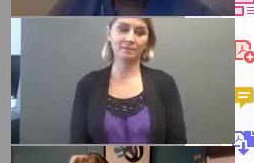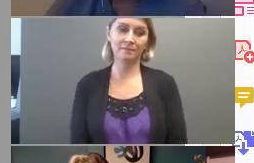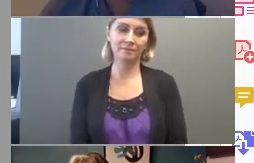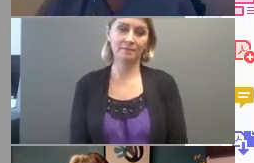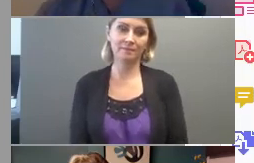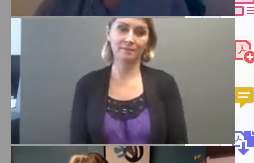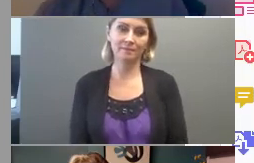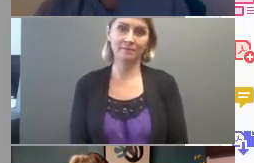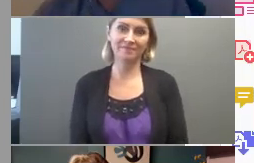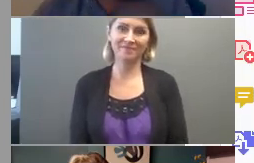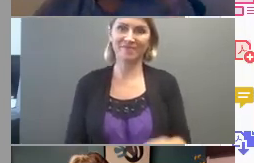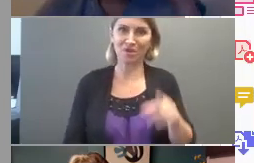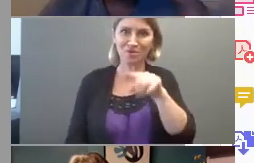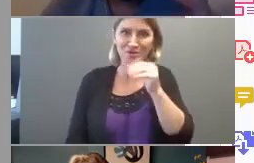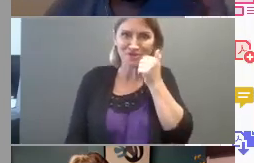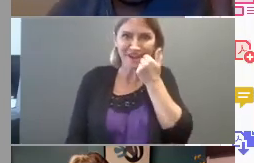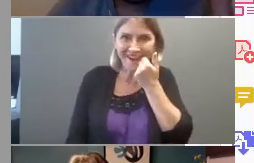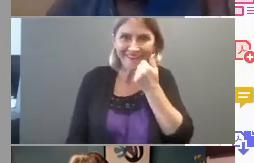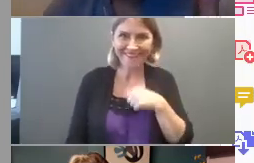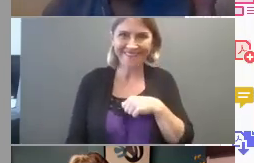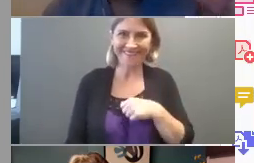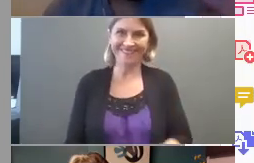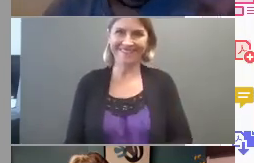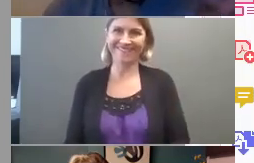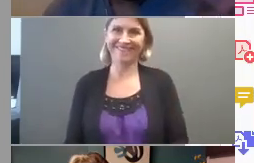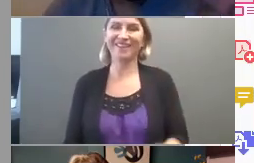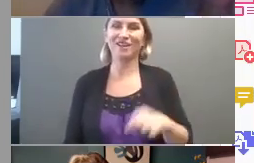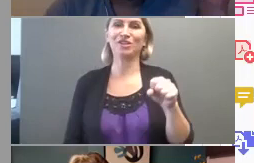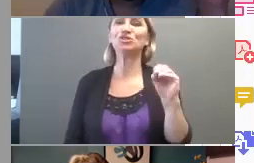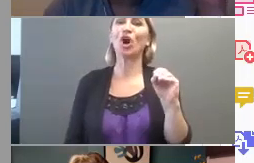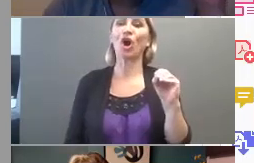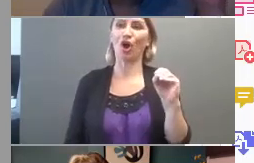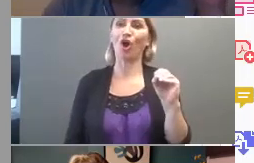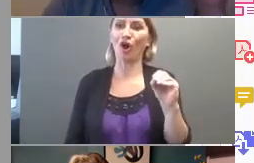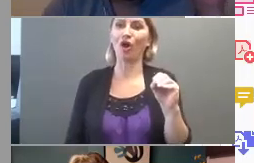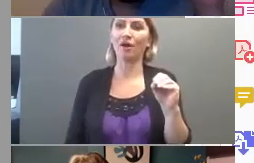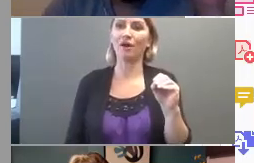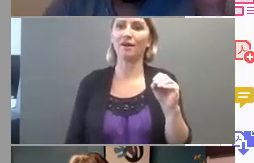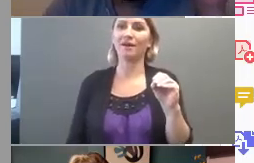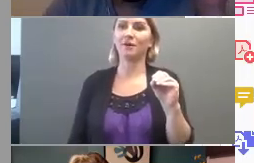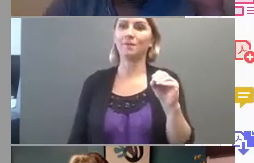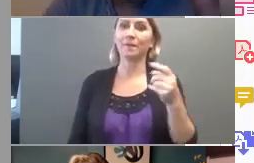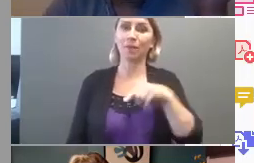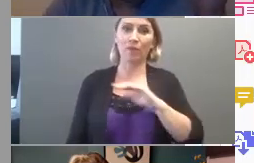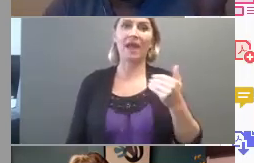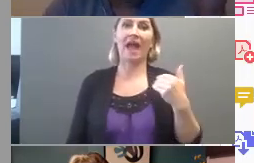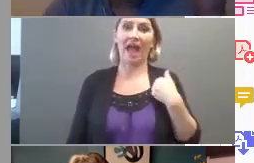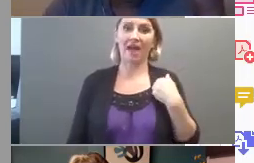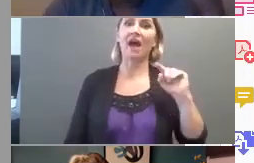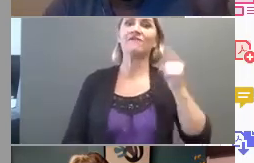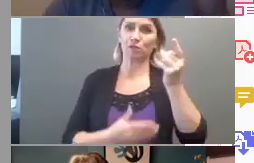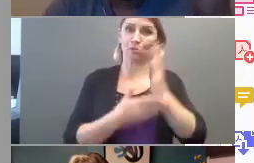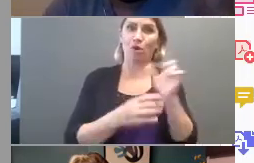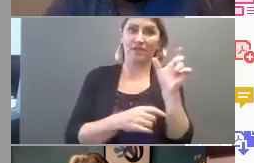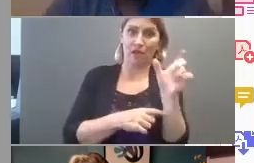guys are too shy to answer. No, aren't you? Okay. So as Kaveshir says, we have the first part of our equation,